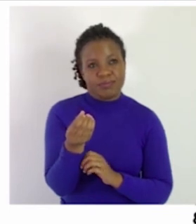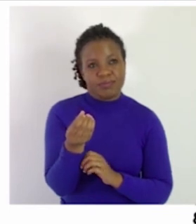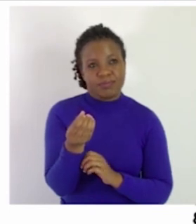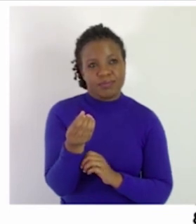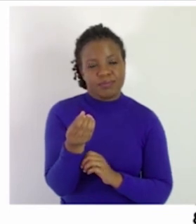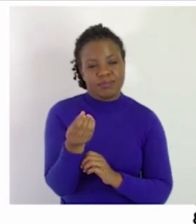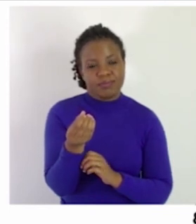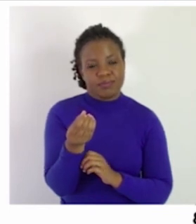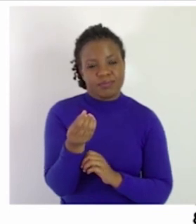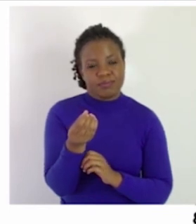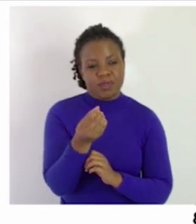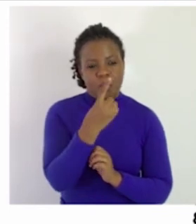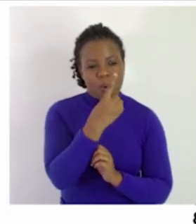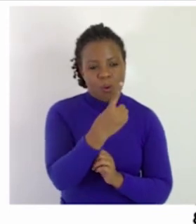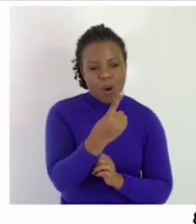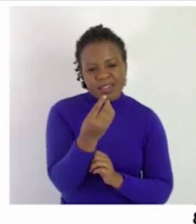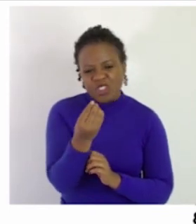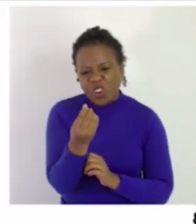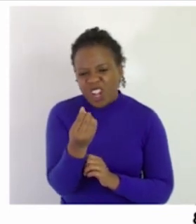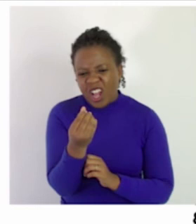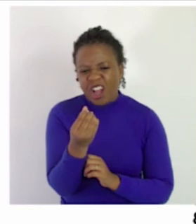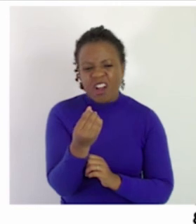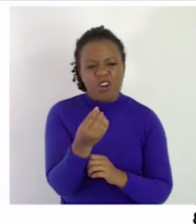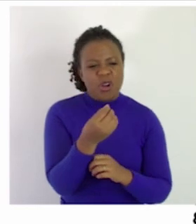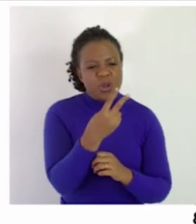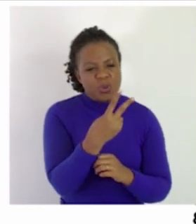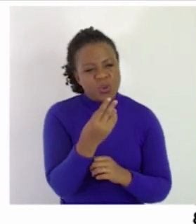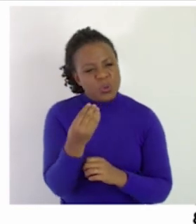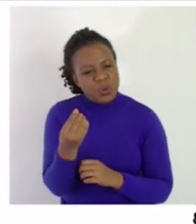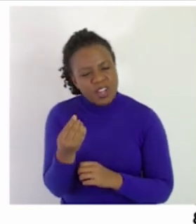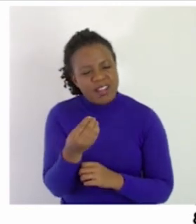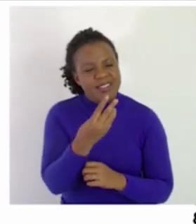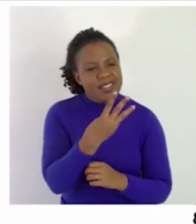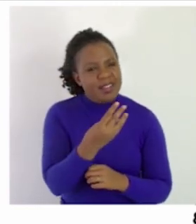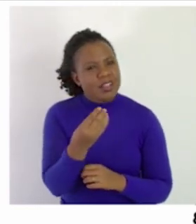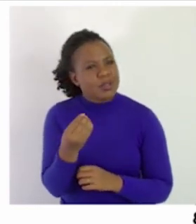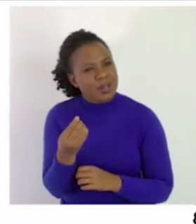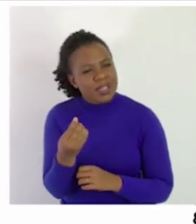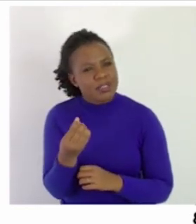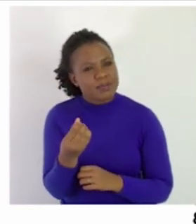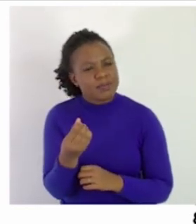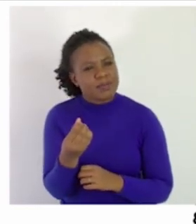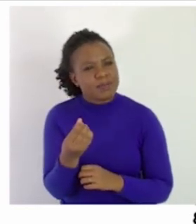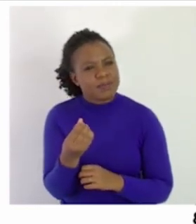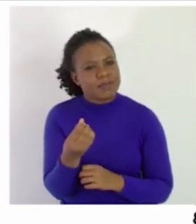Do we say $1, $2, $3, $4.